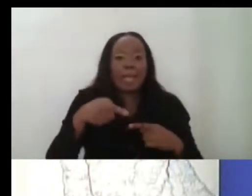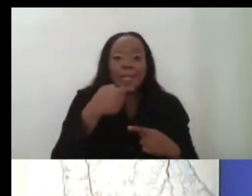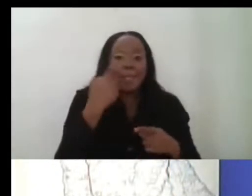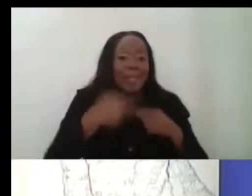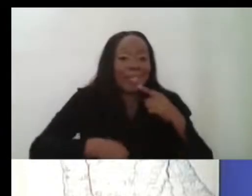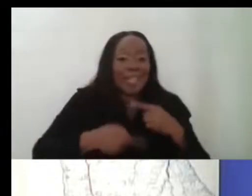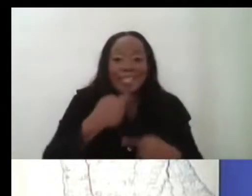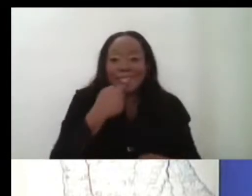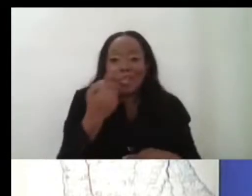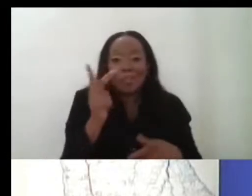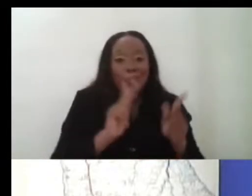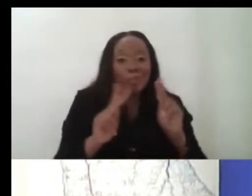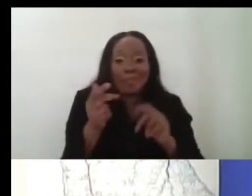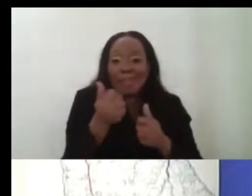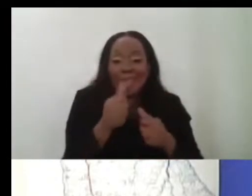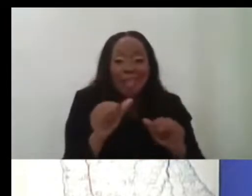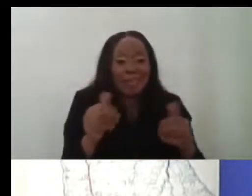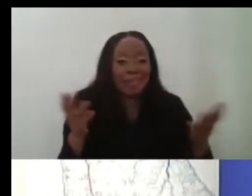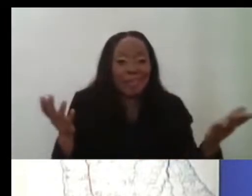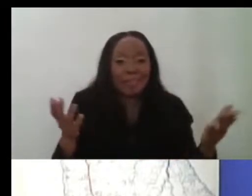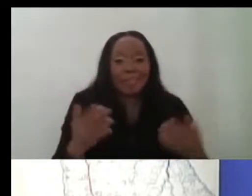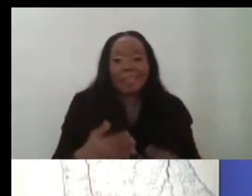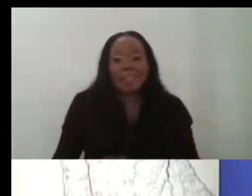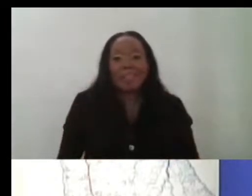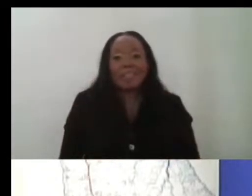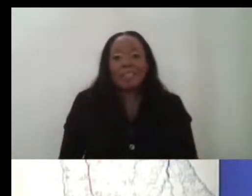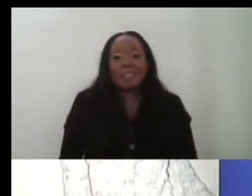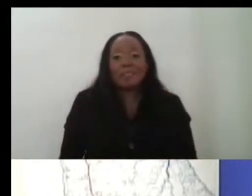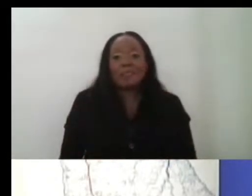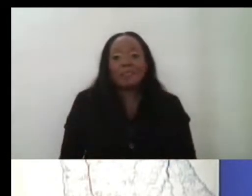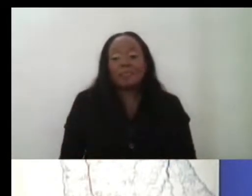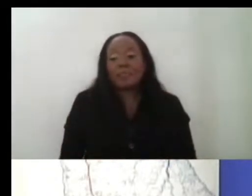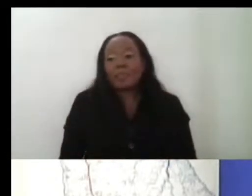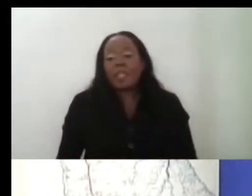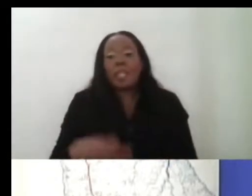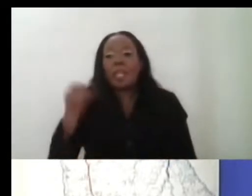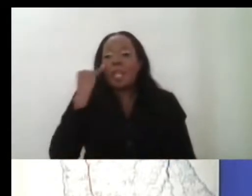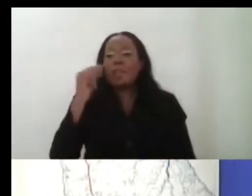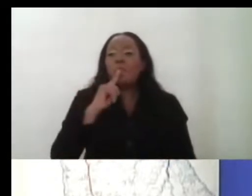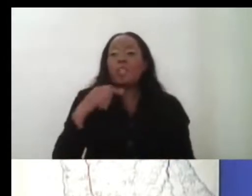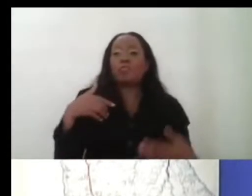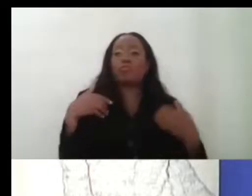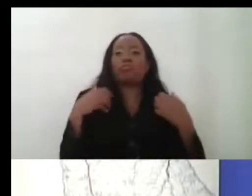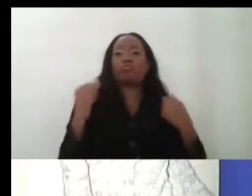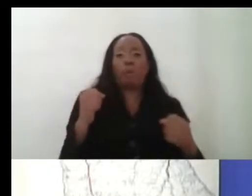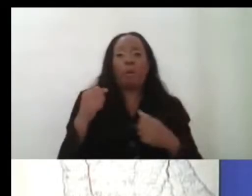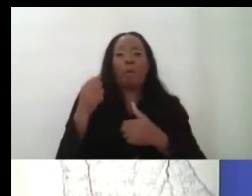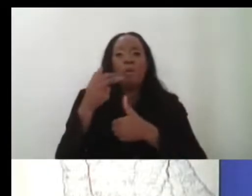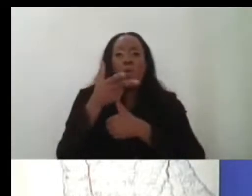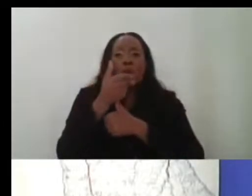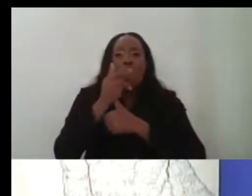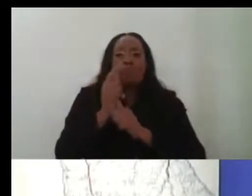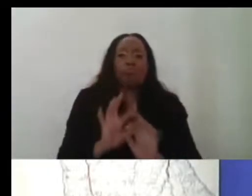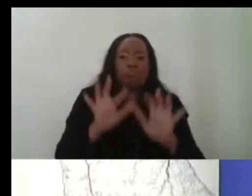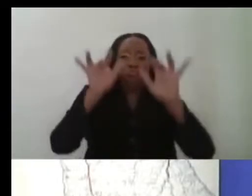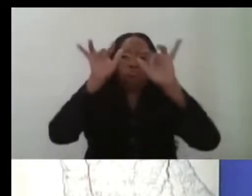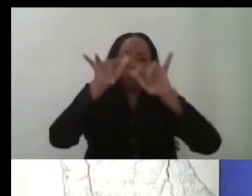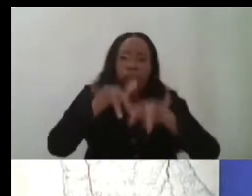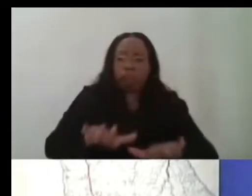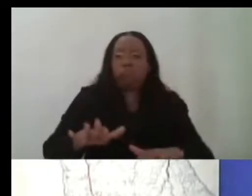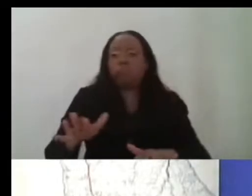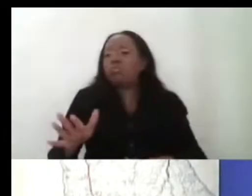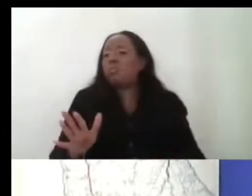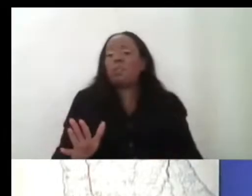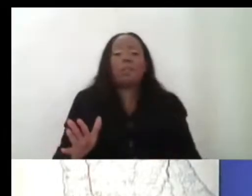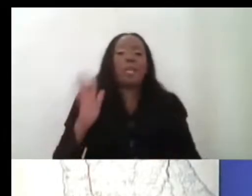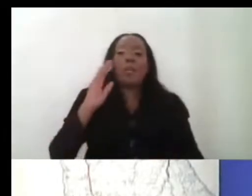storm surge, it's going to come across, whether you're on the seaside, whether you're on the land side, it's going to come across, right? We live on a